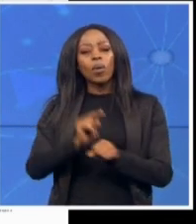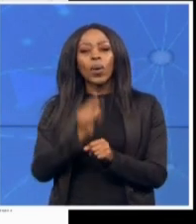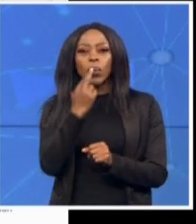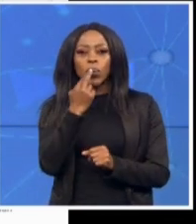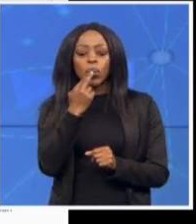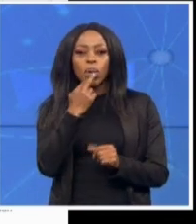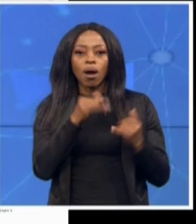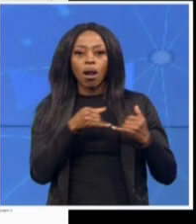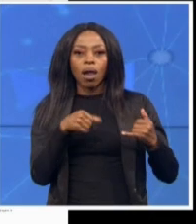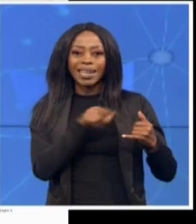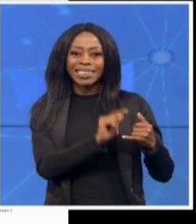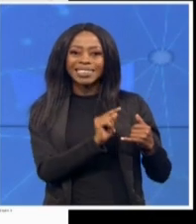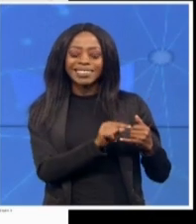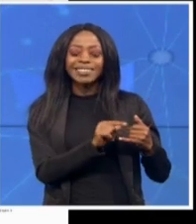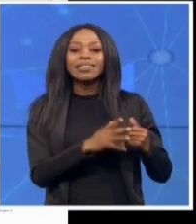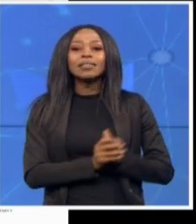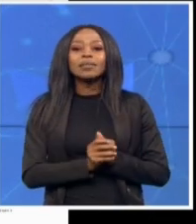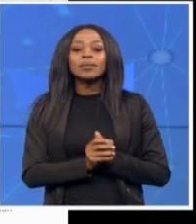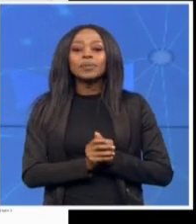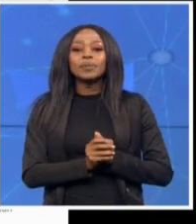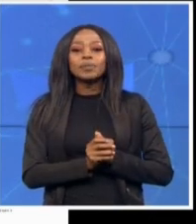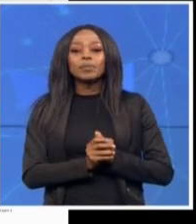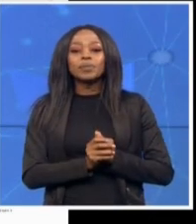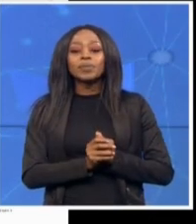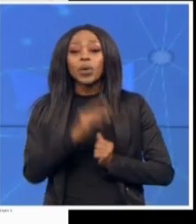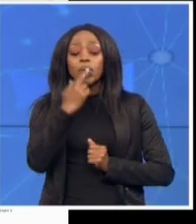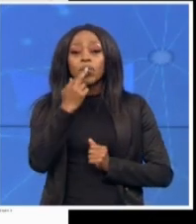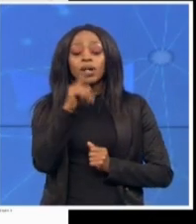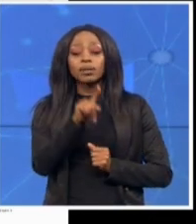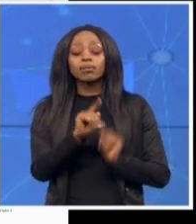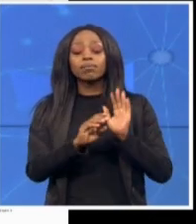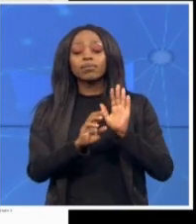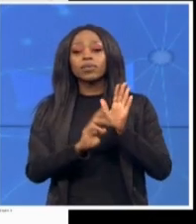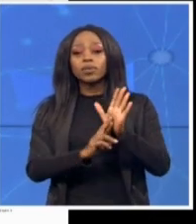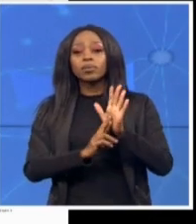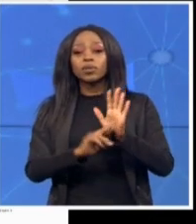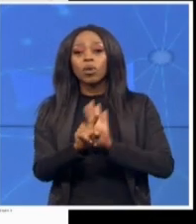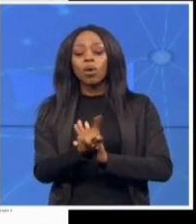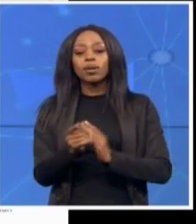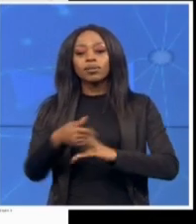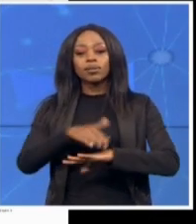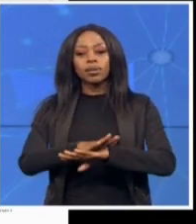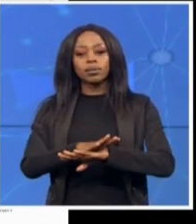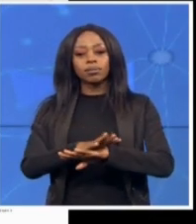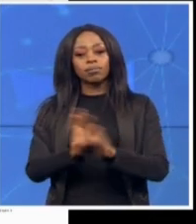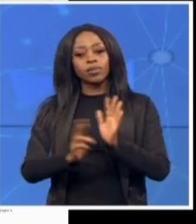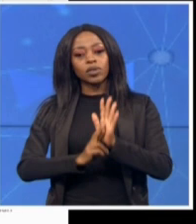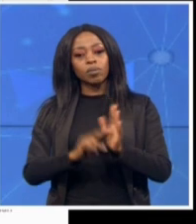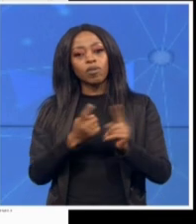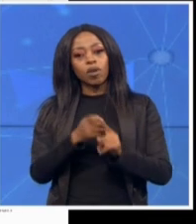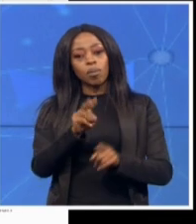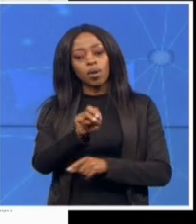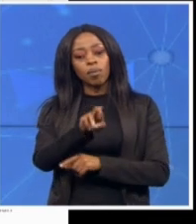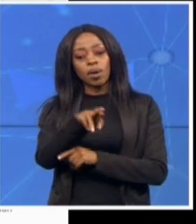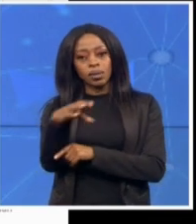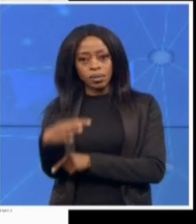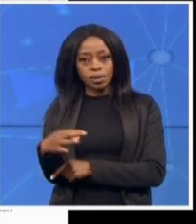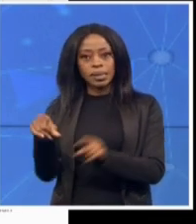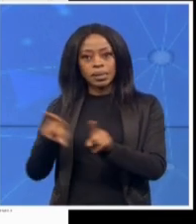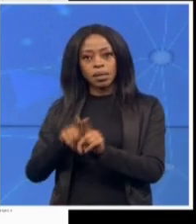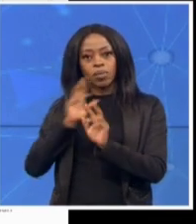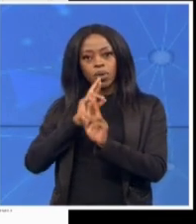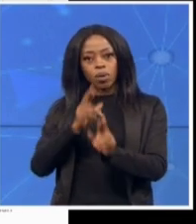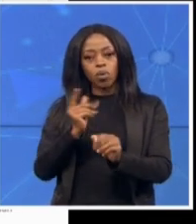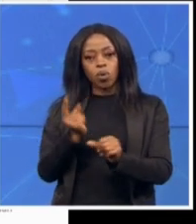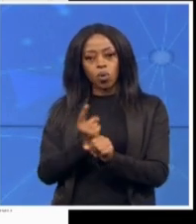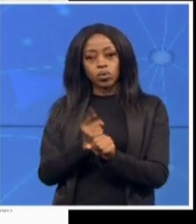The dotted red line is the excess death report from the MRC, which we report against. And then the red line is our deaths